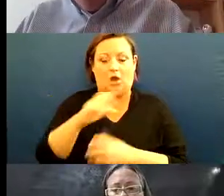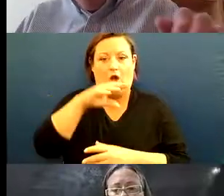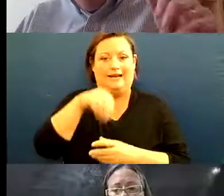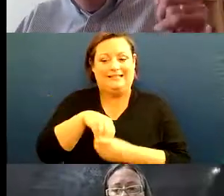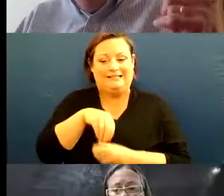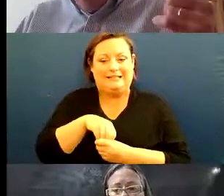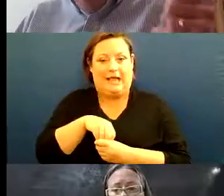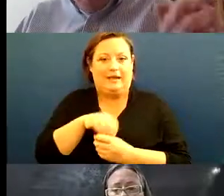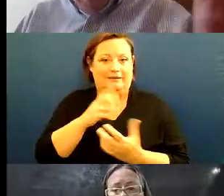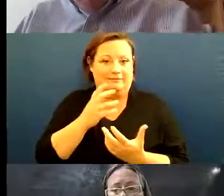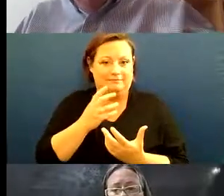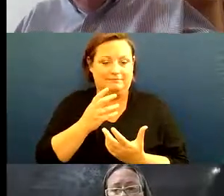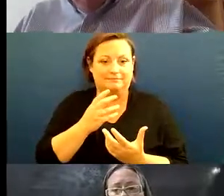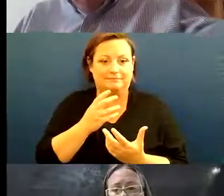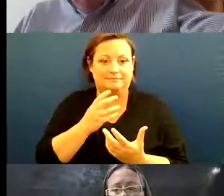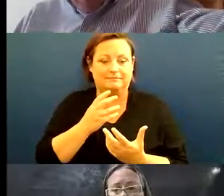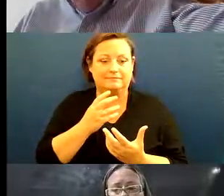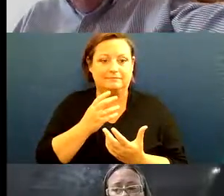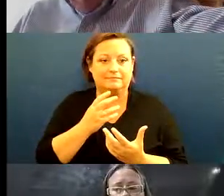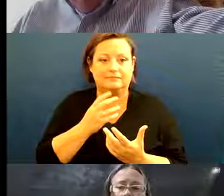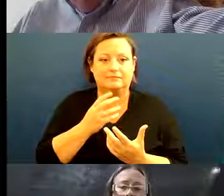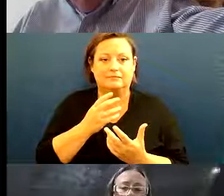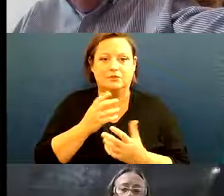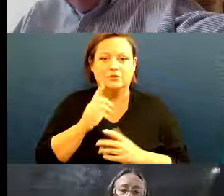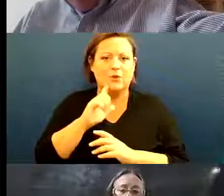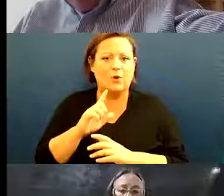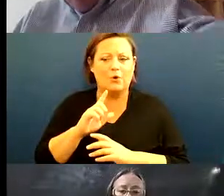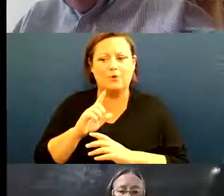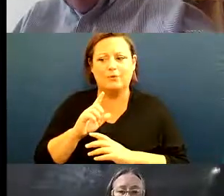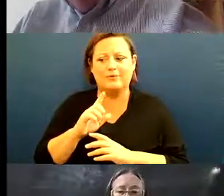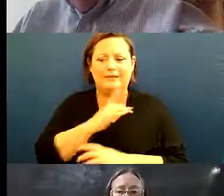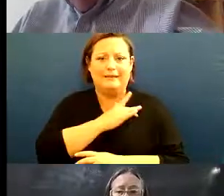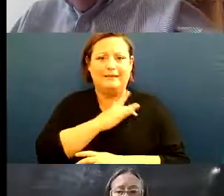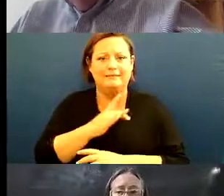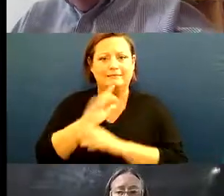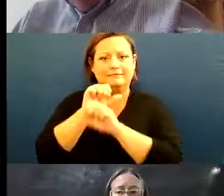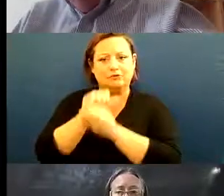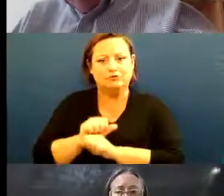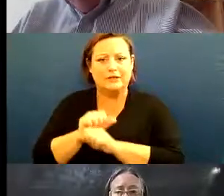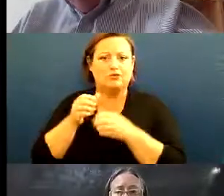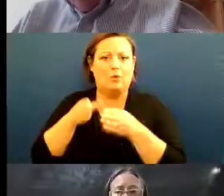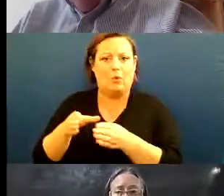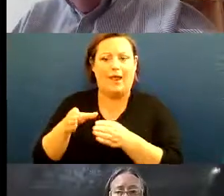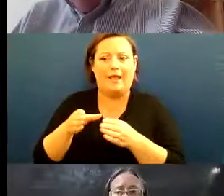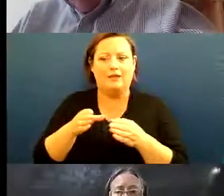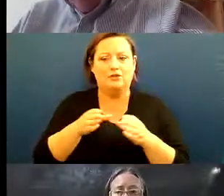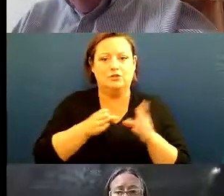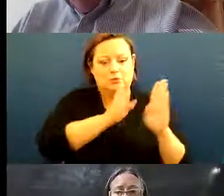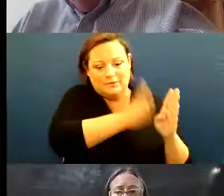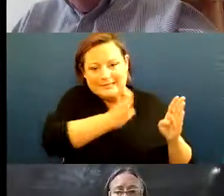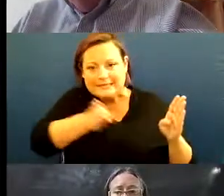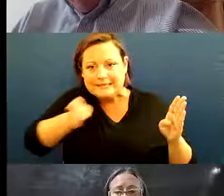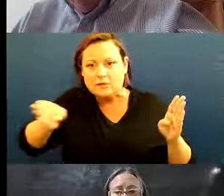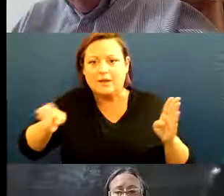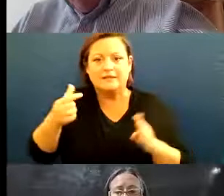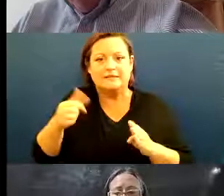insoluble. So the classical way to sequence proteins and discover their amino